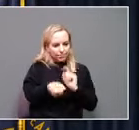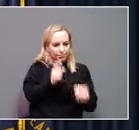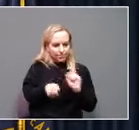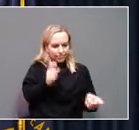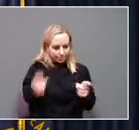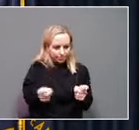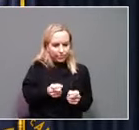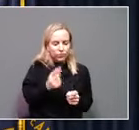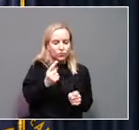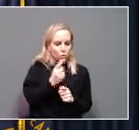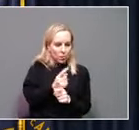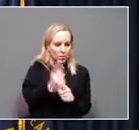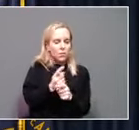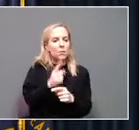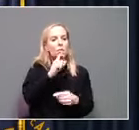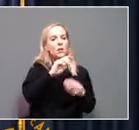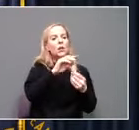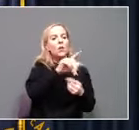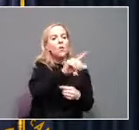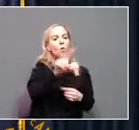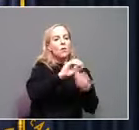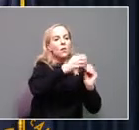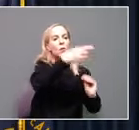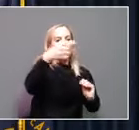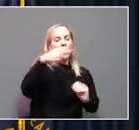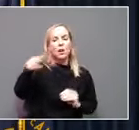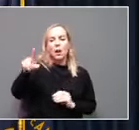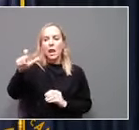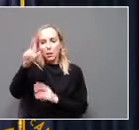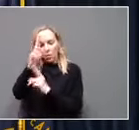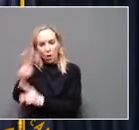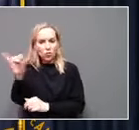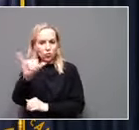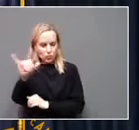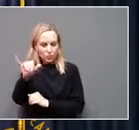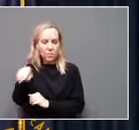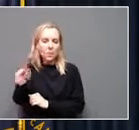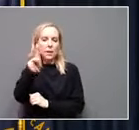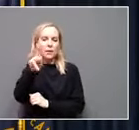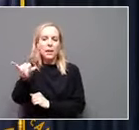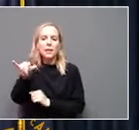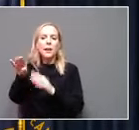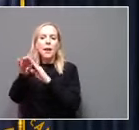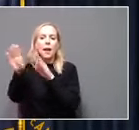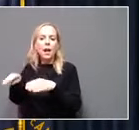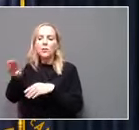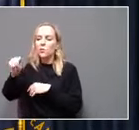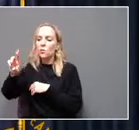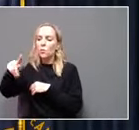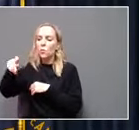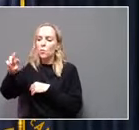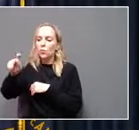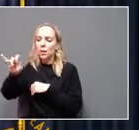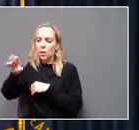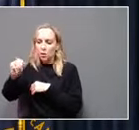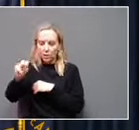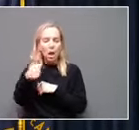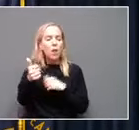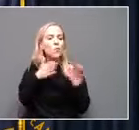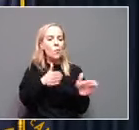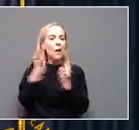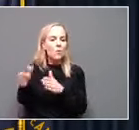overall, and Lexington being honored, as well as the Kentucky Housing Corporation. Other ways we're trying to